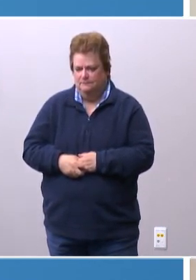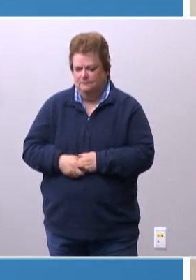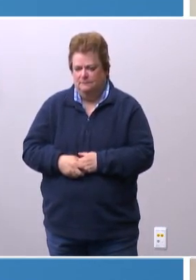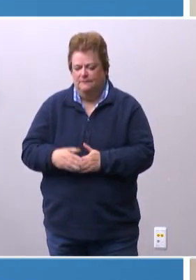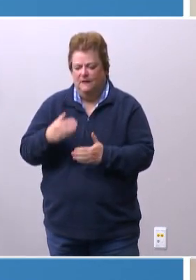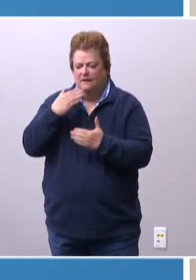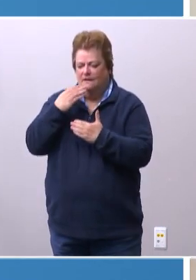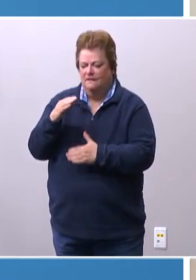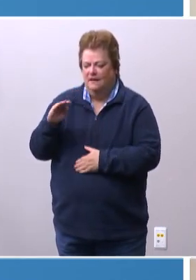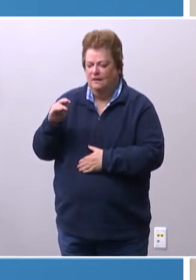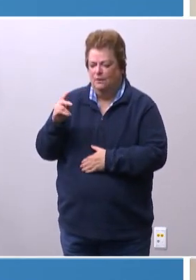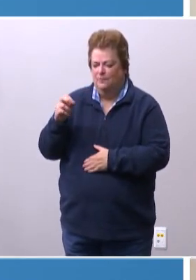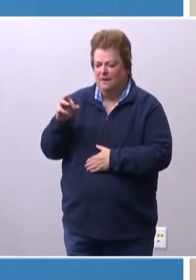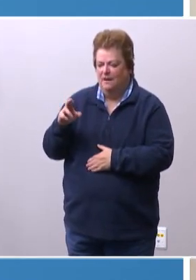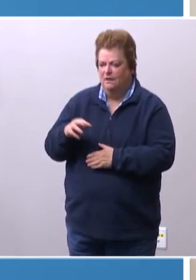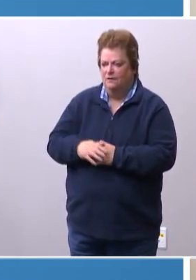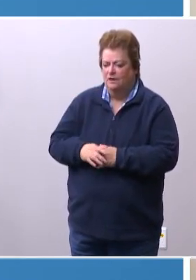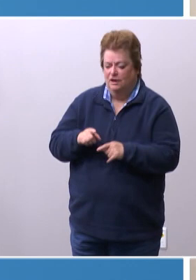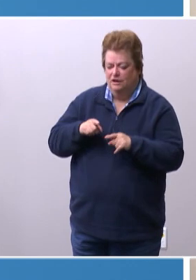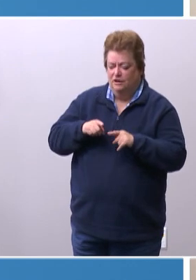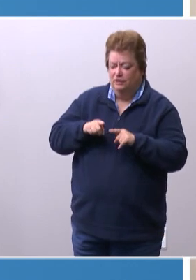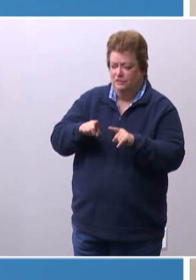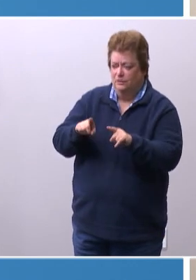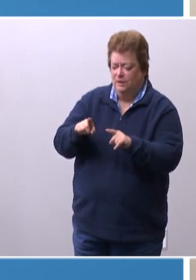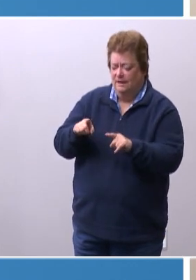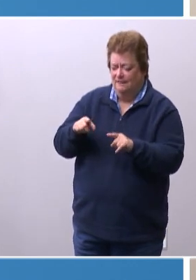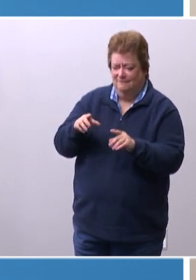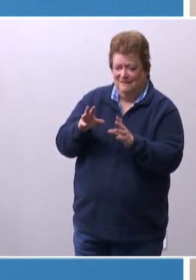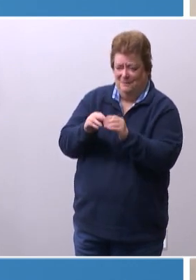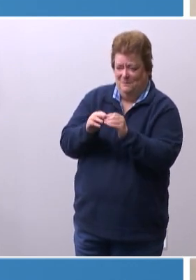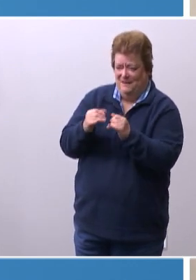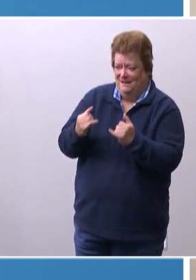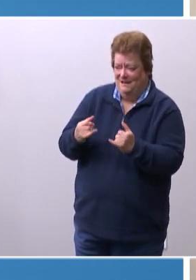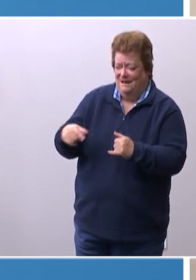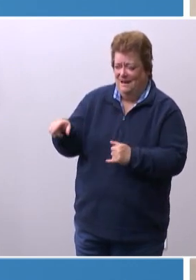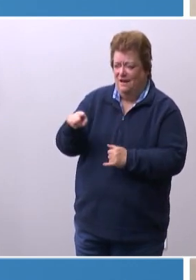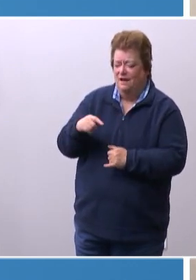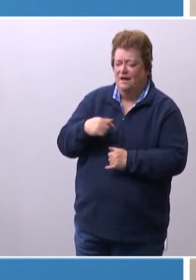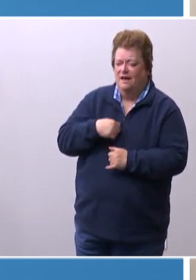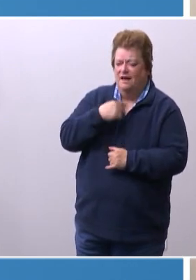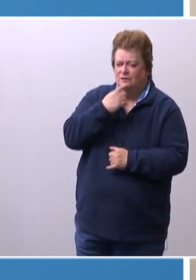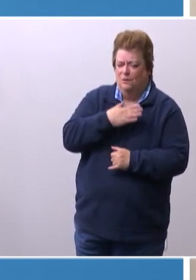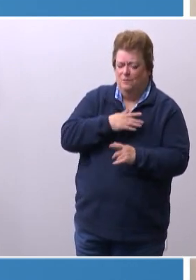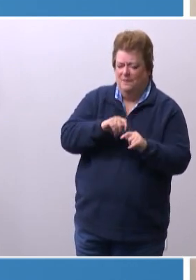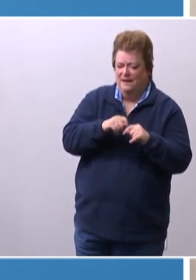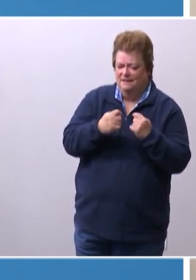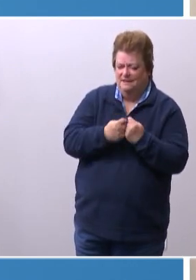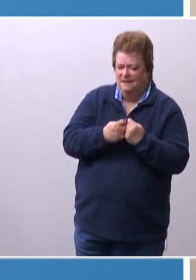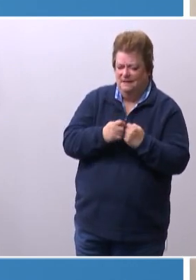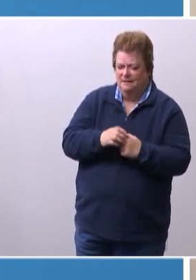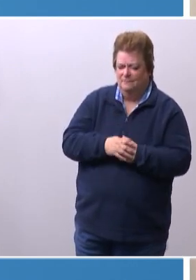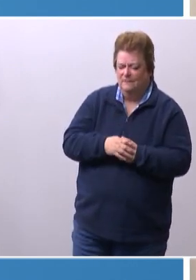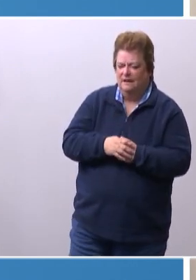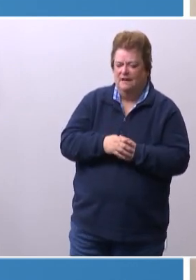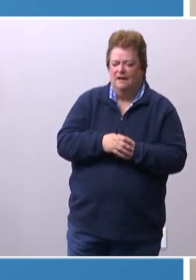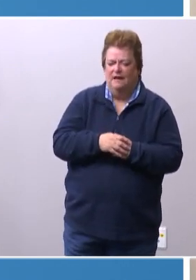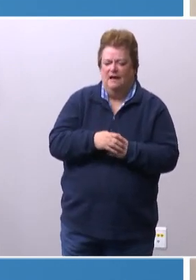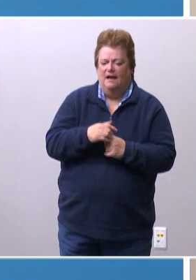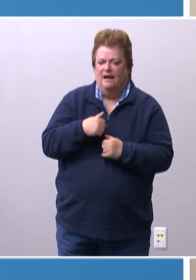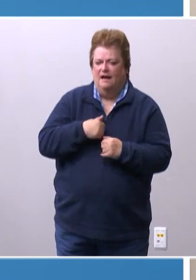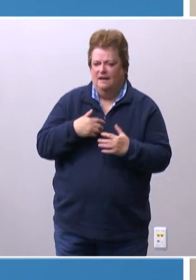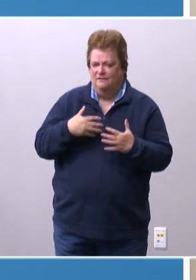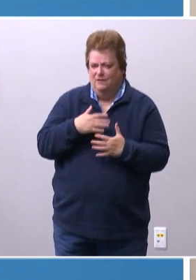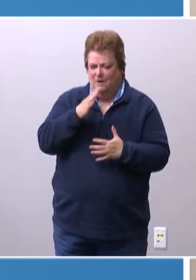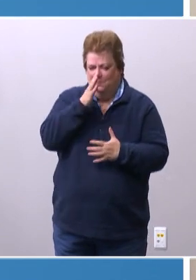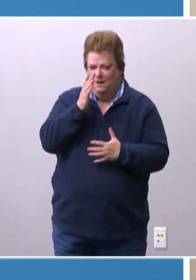Thank you, Mayor. During the briefing, I told my team before I came today, I said, I bet there'll be an announcement right when we're in